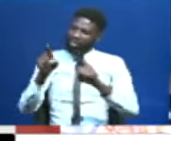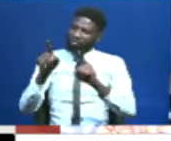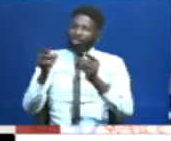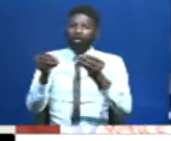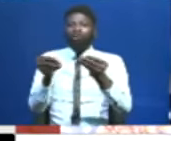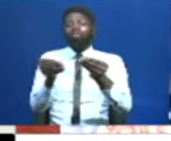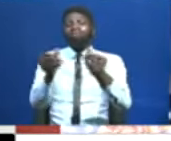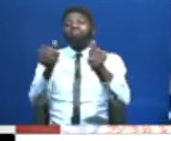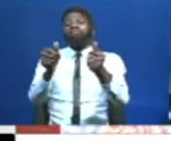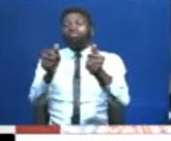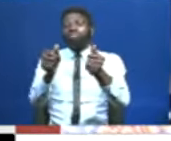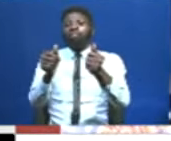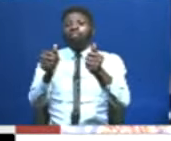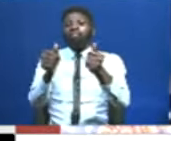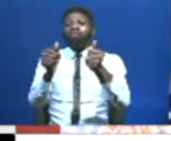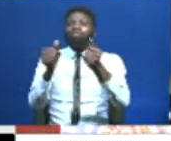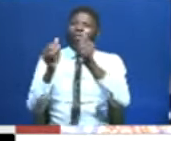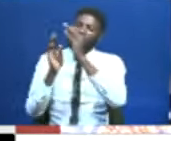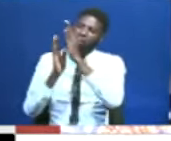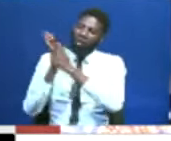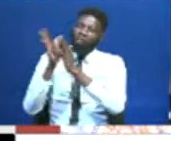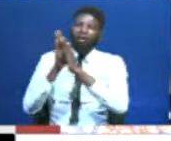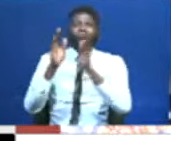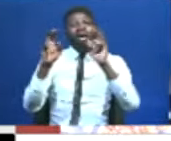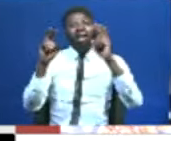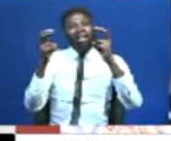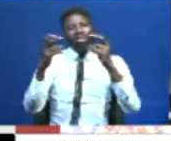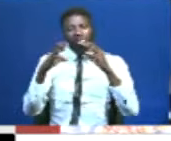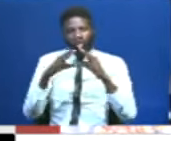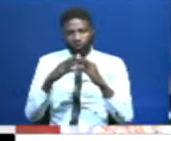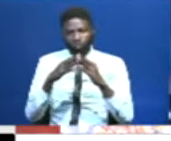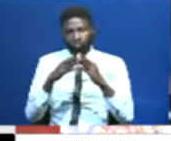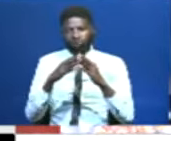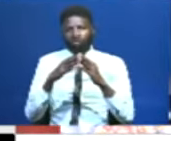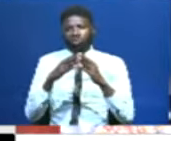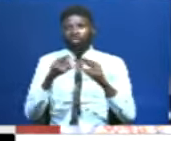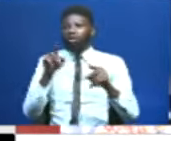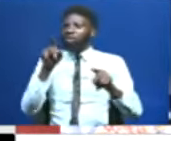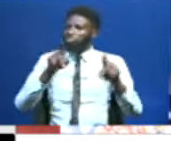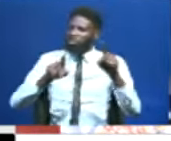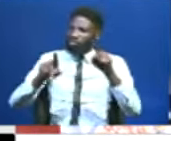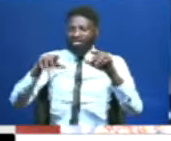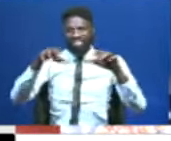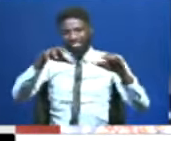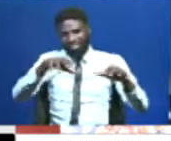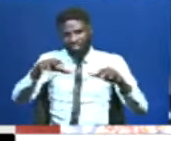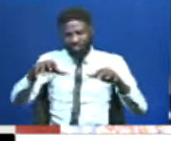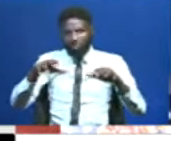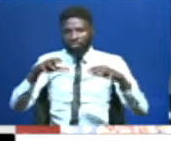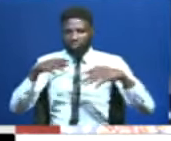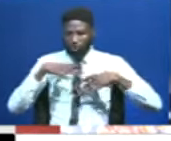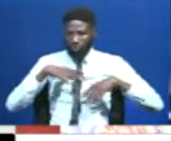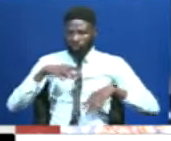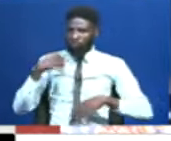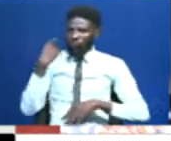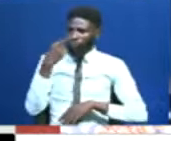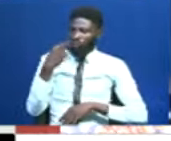Mau Mau, the suffering of the people, the remnants of those who participated in the